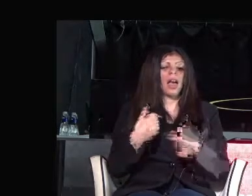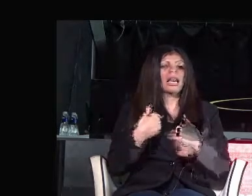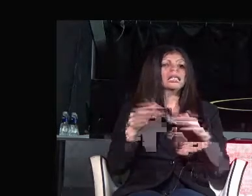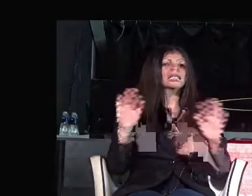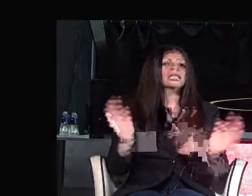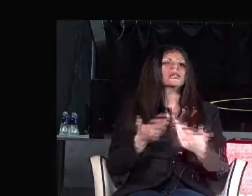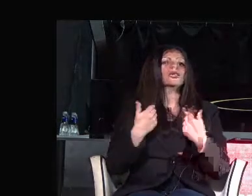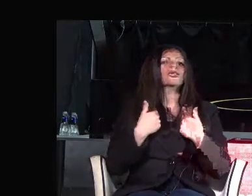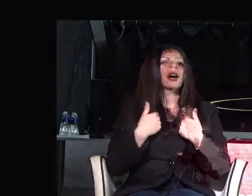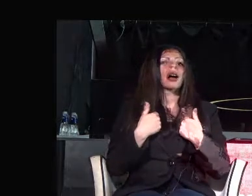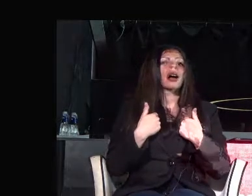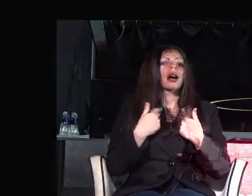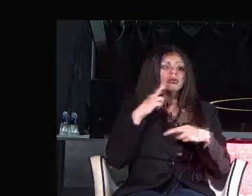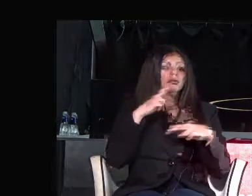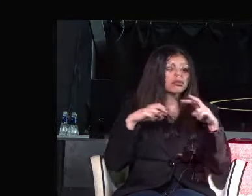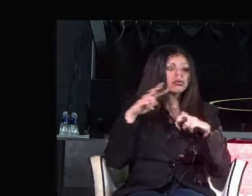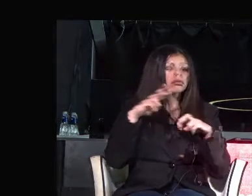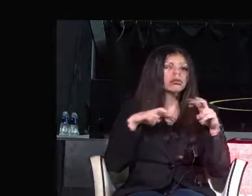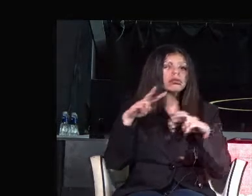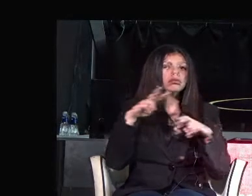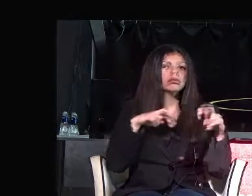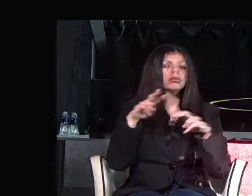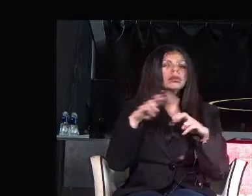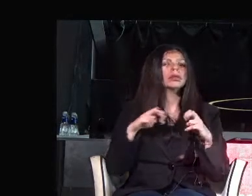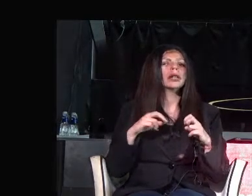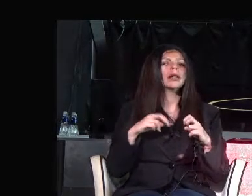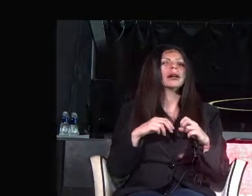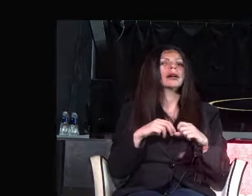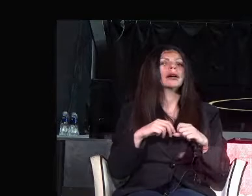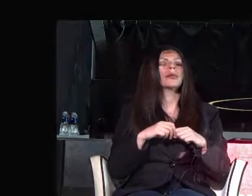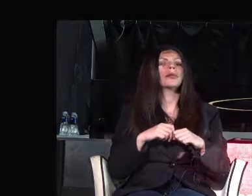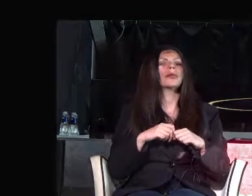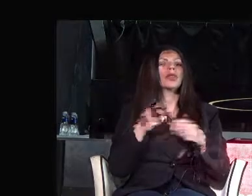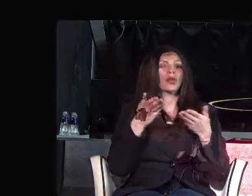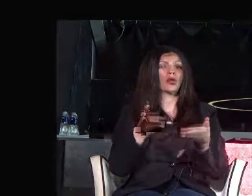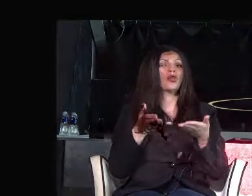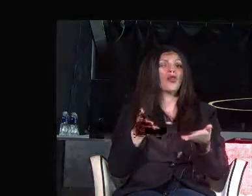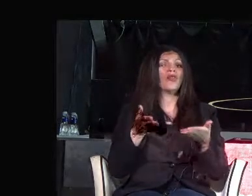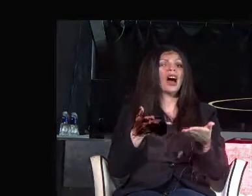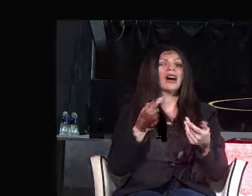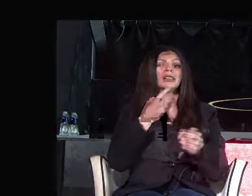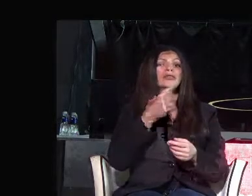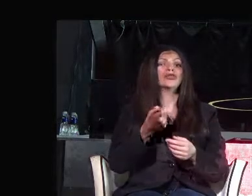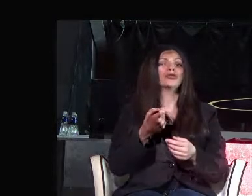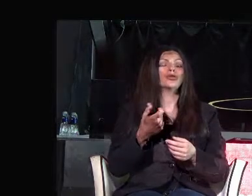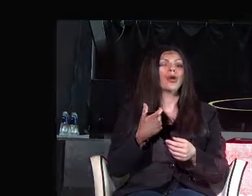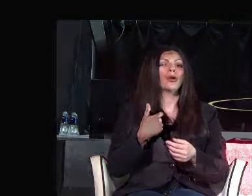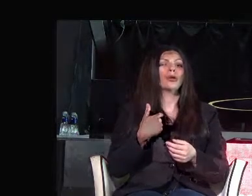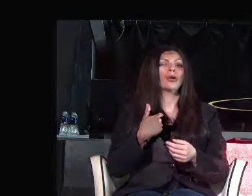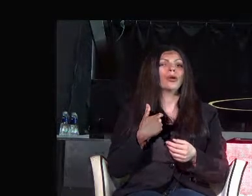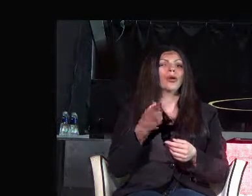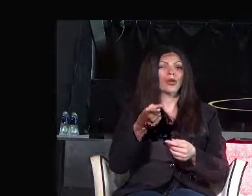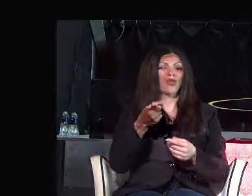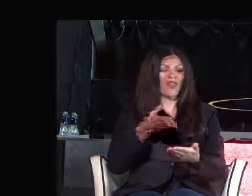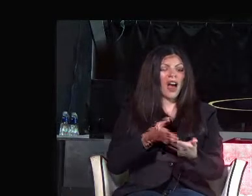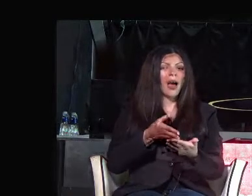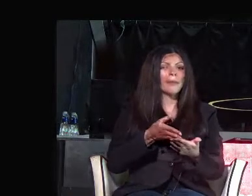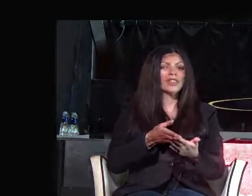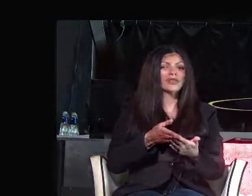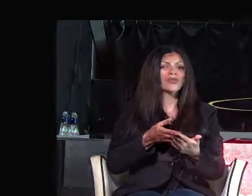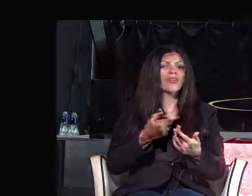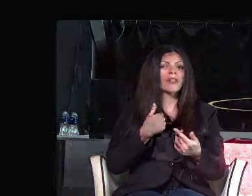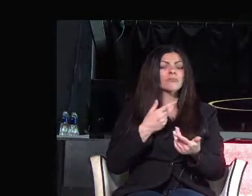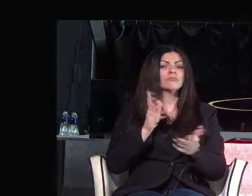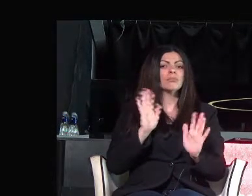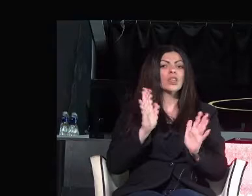of my family and what happened during the communist regime between 1895 to 1896